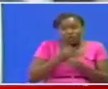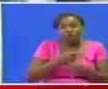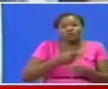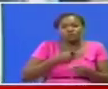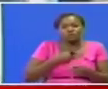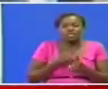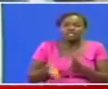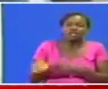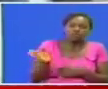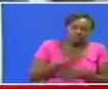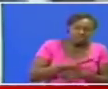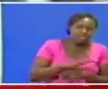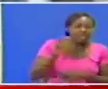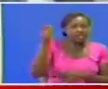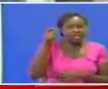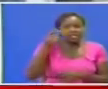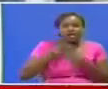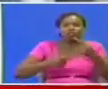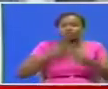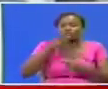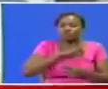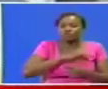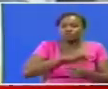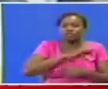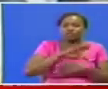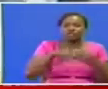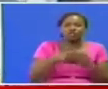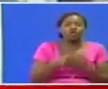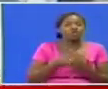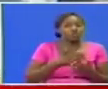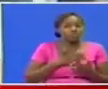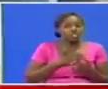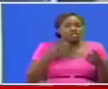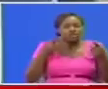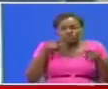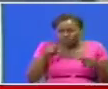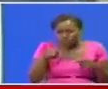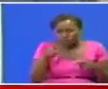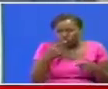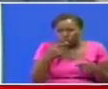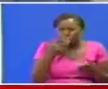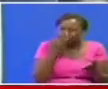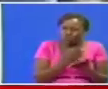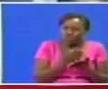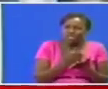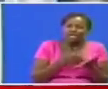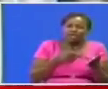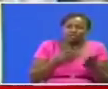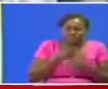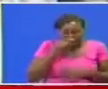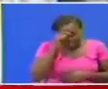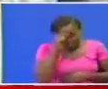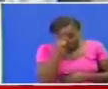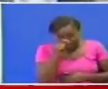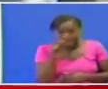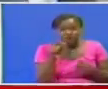Kenya to the path of progress for the benefit of all of us. For those who sincerely pay allegiance to the